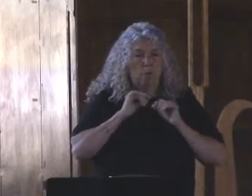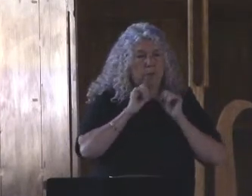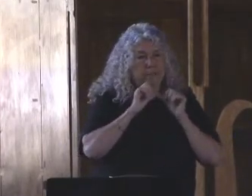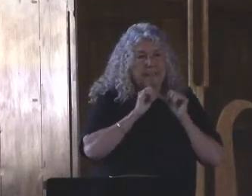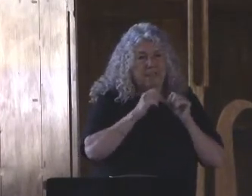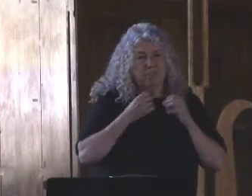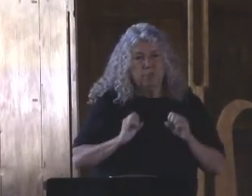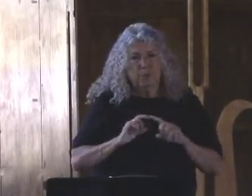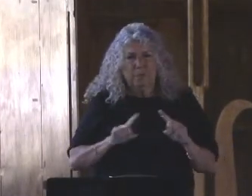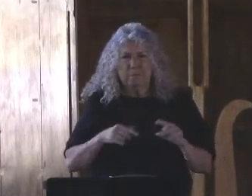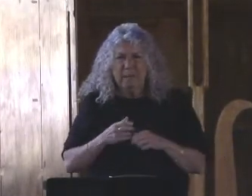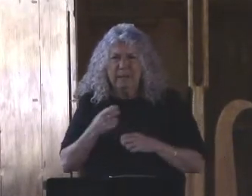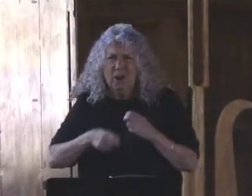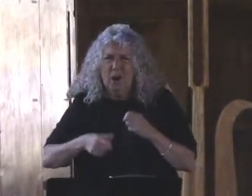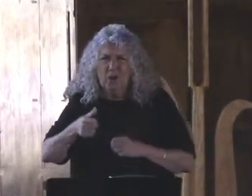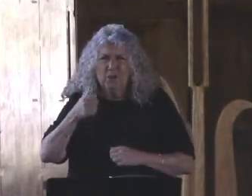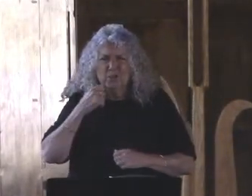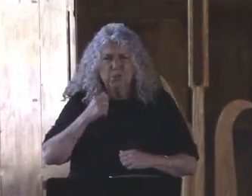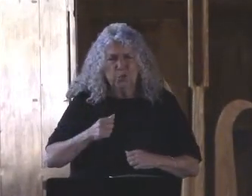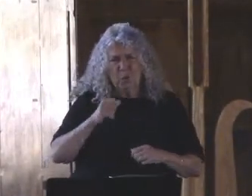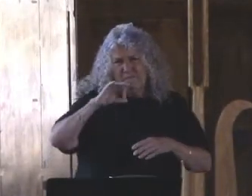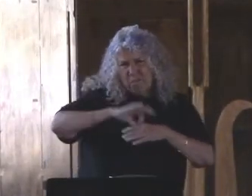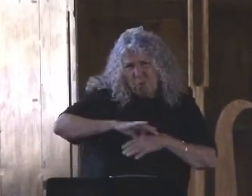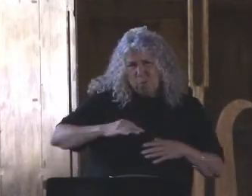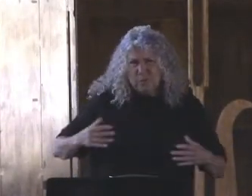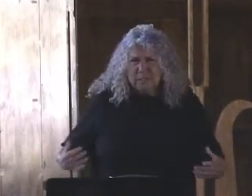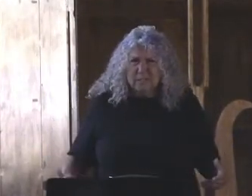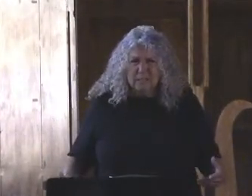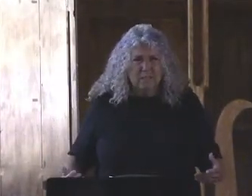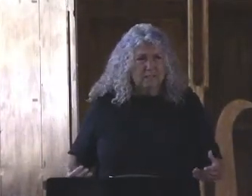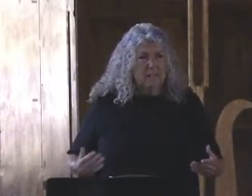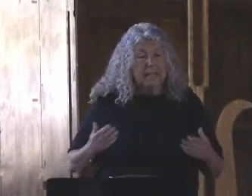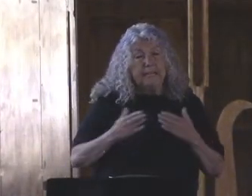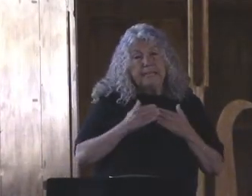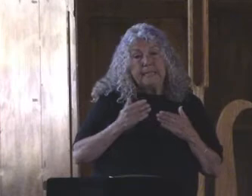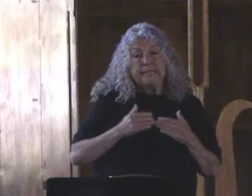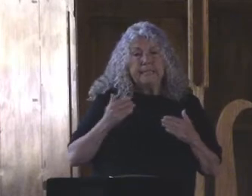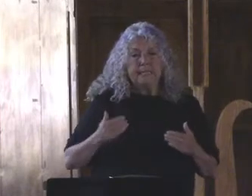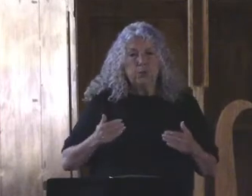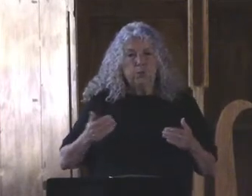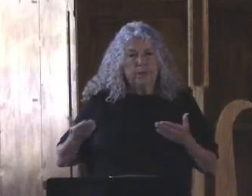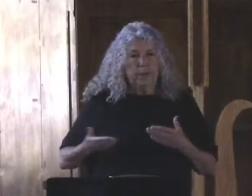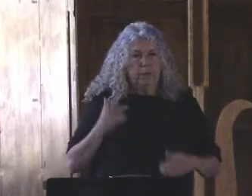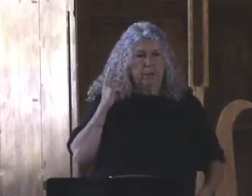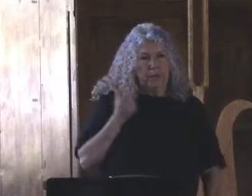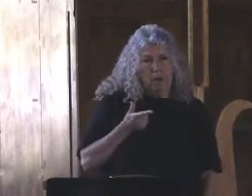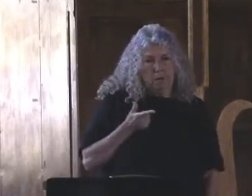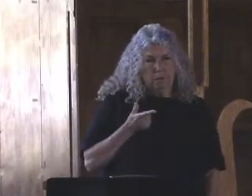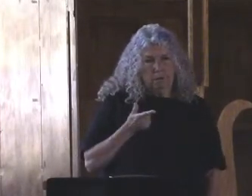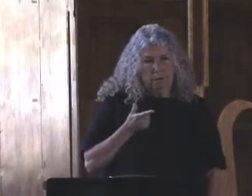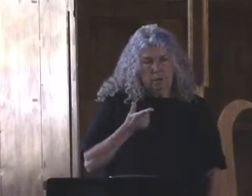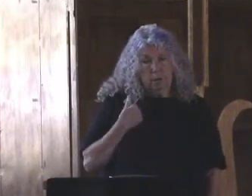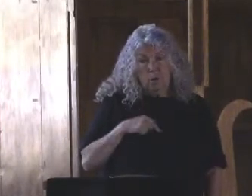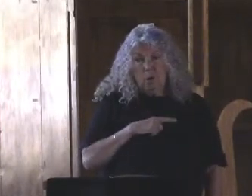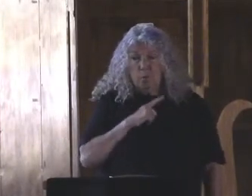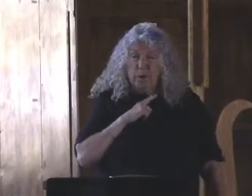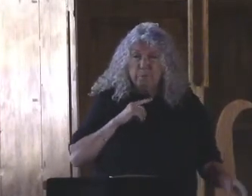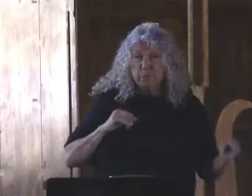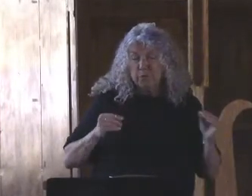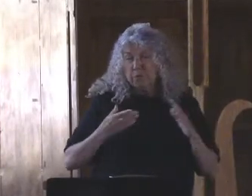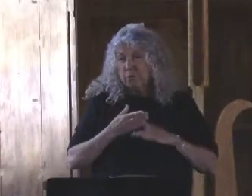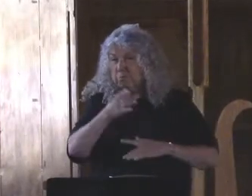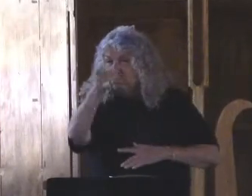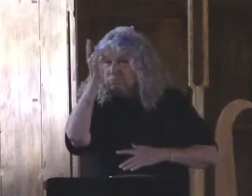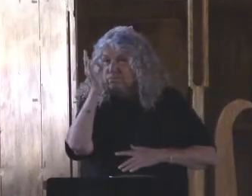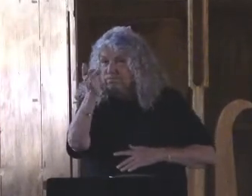constant efforts that make it harder to cast a ballot and easier to carry a gun, we are moving through a